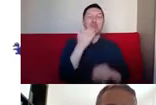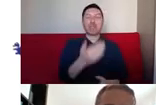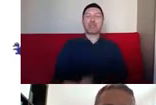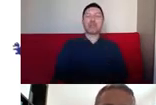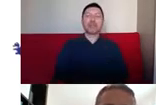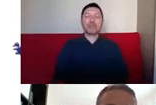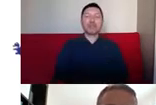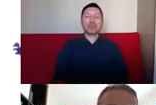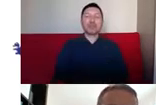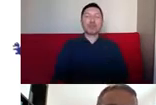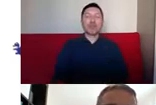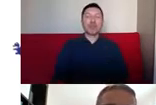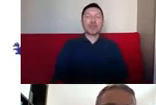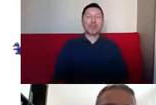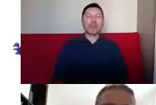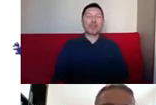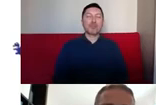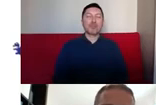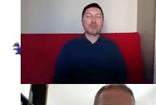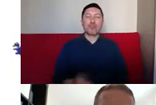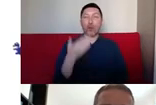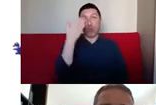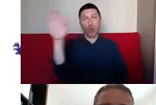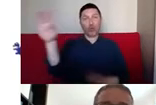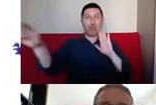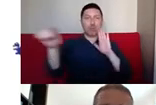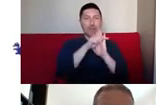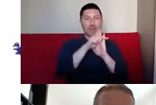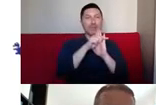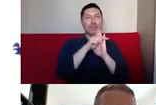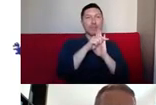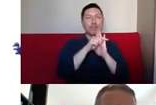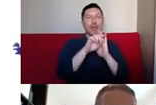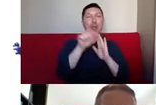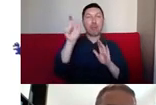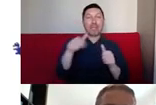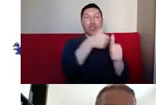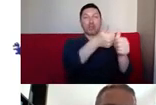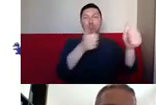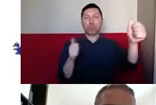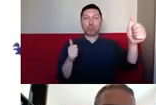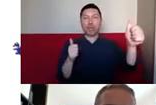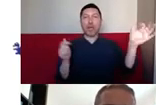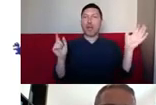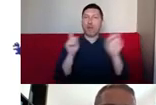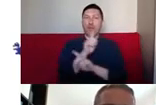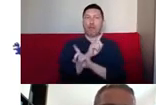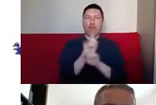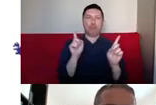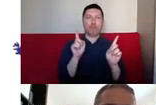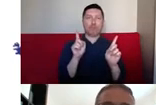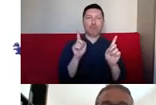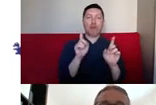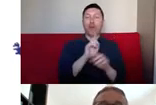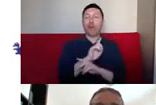UN member states endeavored to reach first those who are furthest behind. And this again leads to a clear